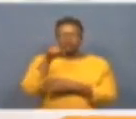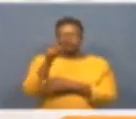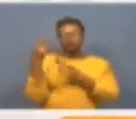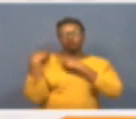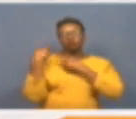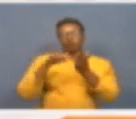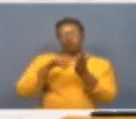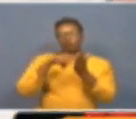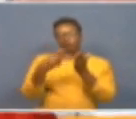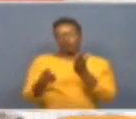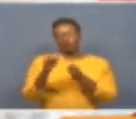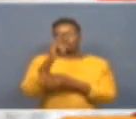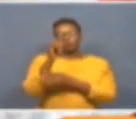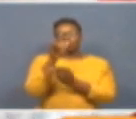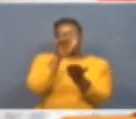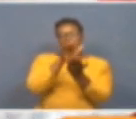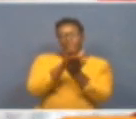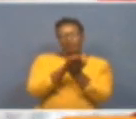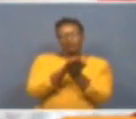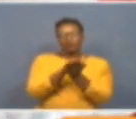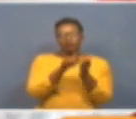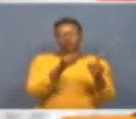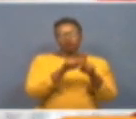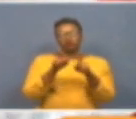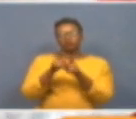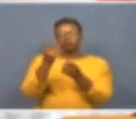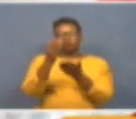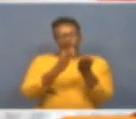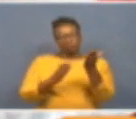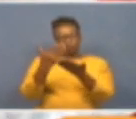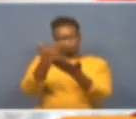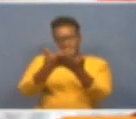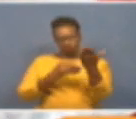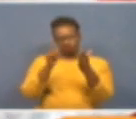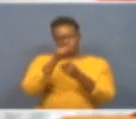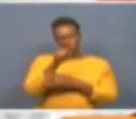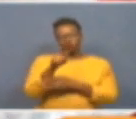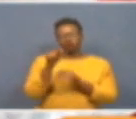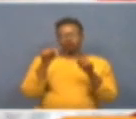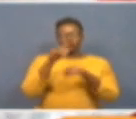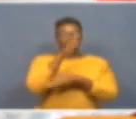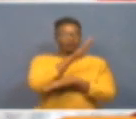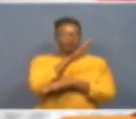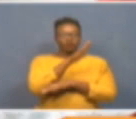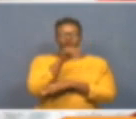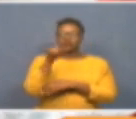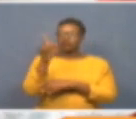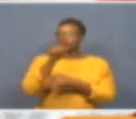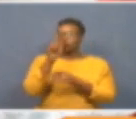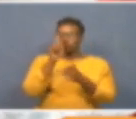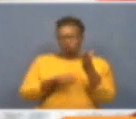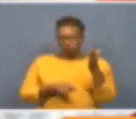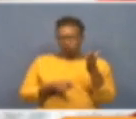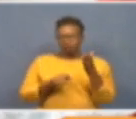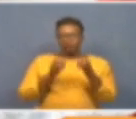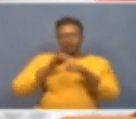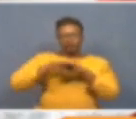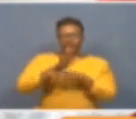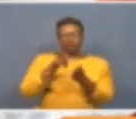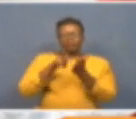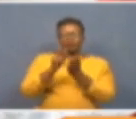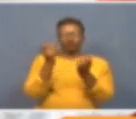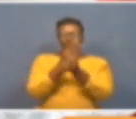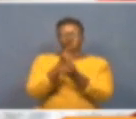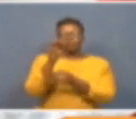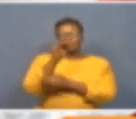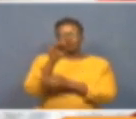Chief Justice, in a charge sheet prepared at the Muthaiga police station this afternoon, accused of influencing a payment of 12 million shillings to